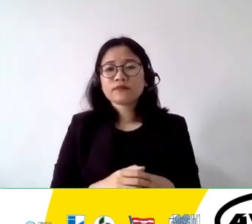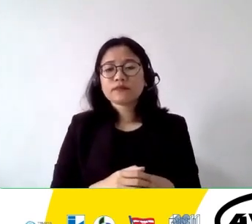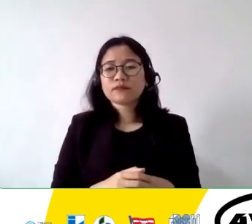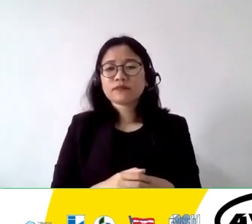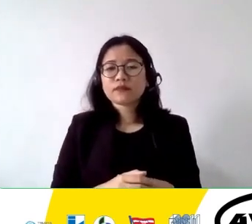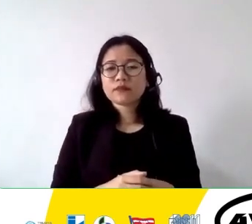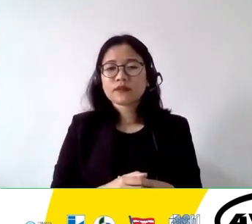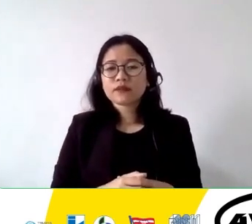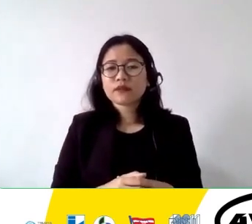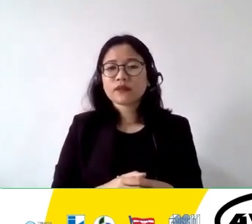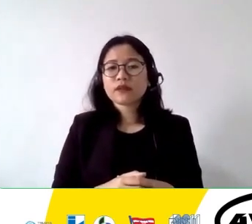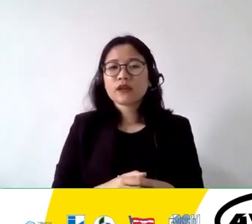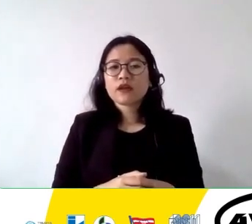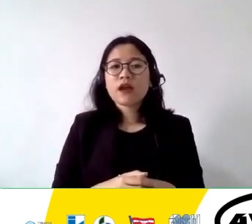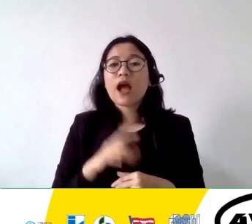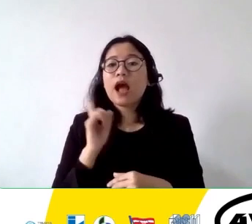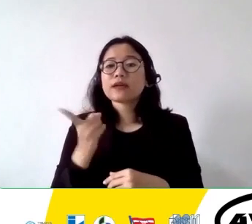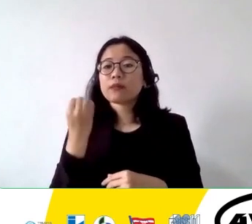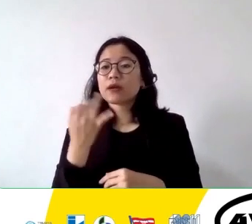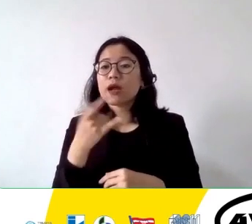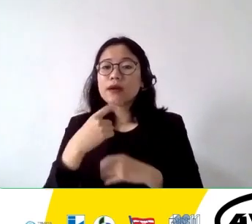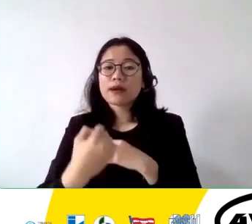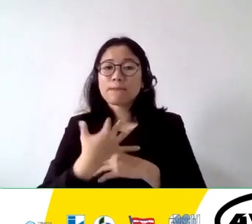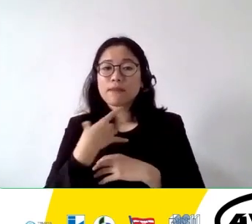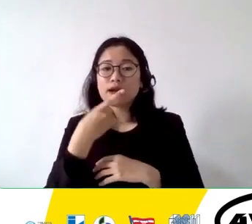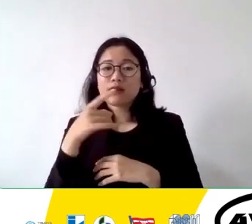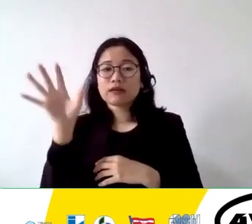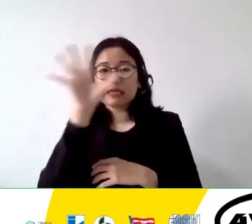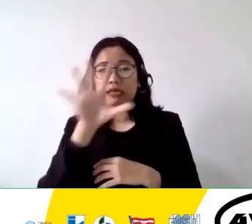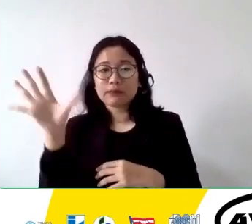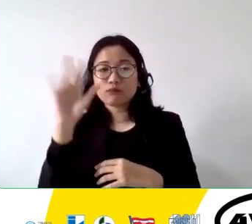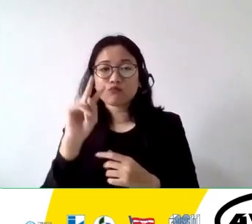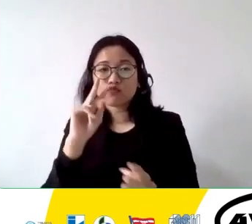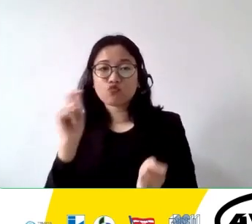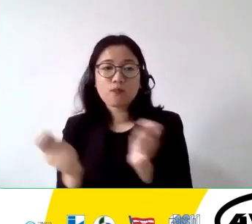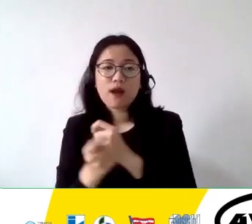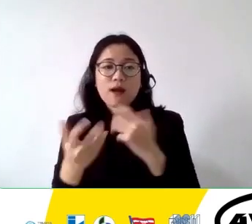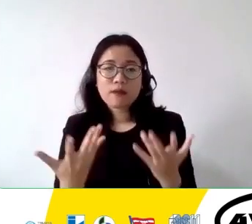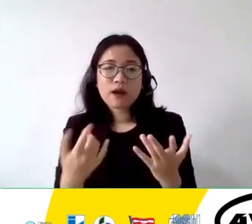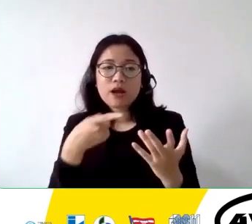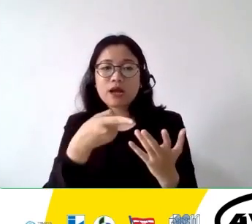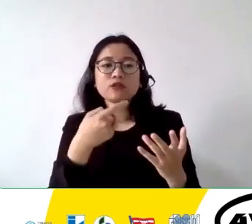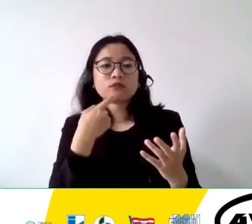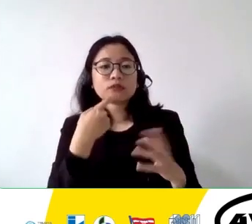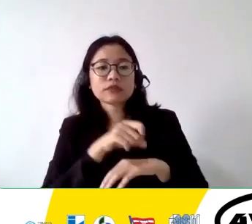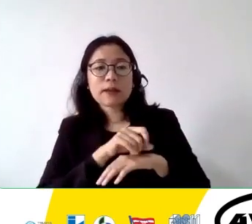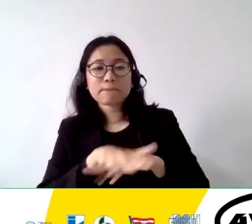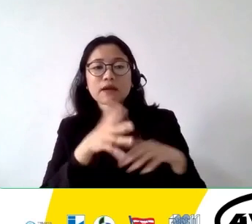the first actually to the environment, the decreasing of the